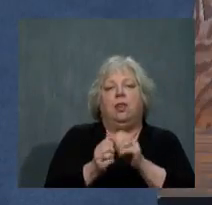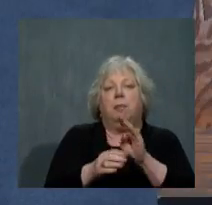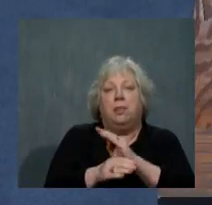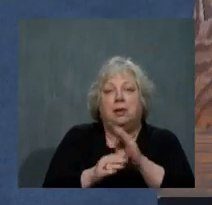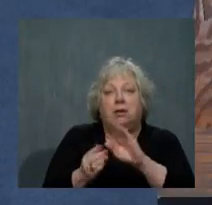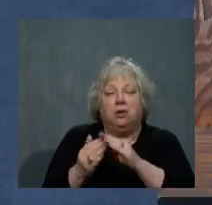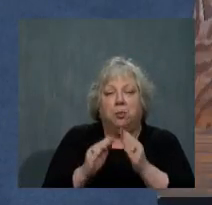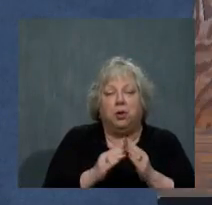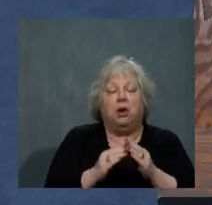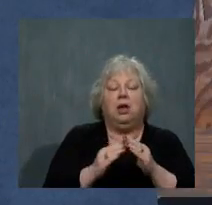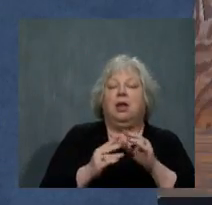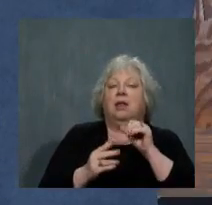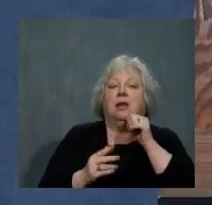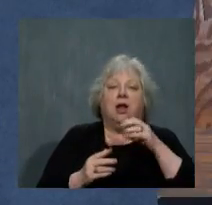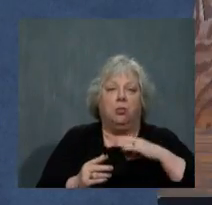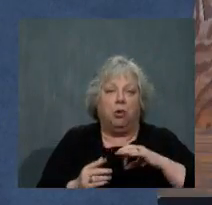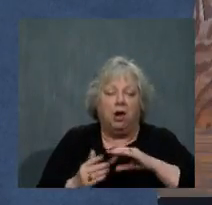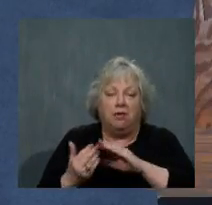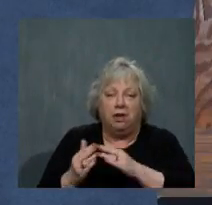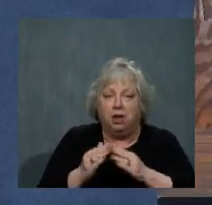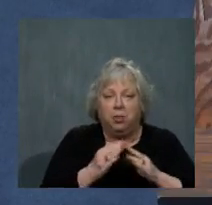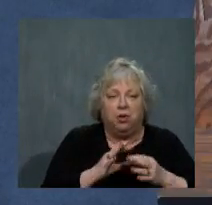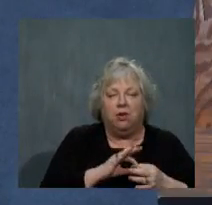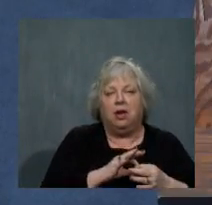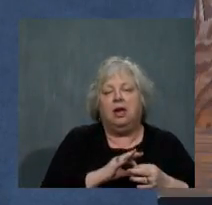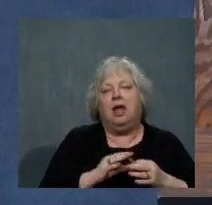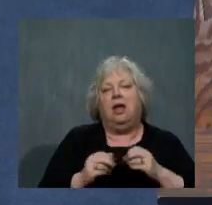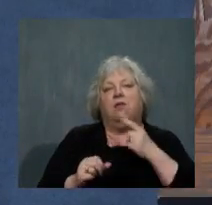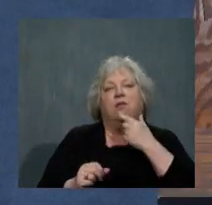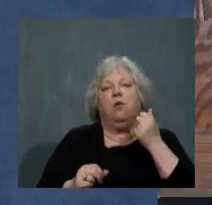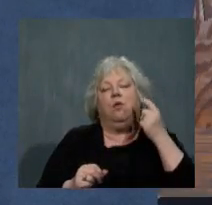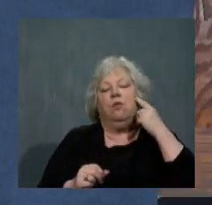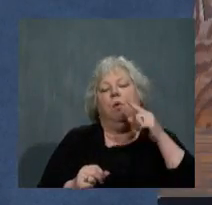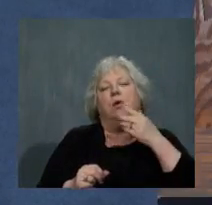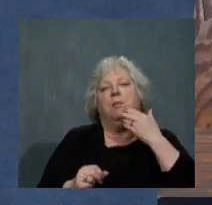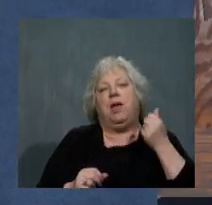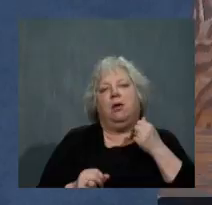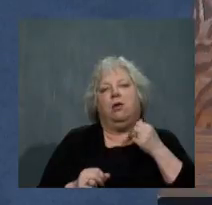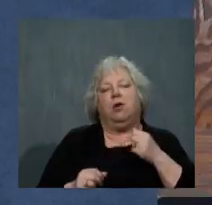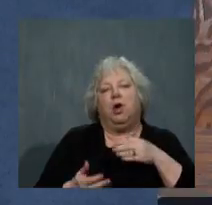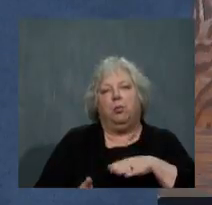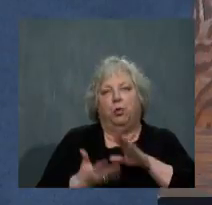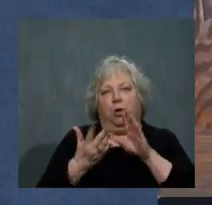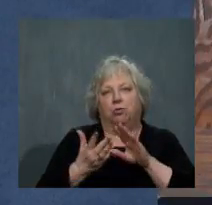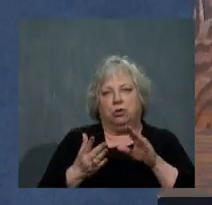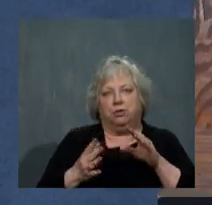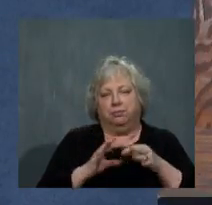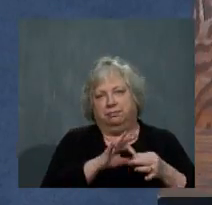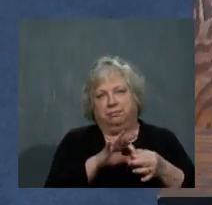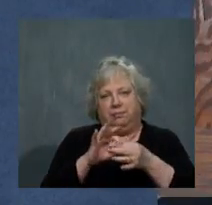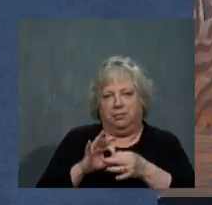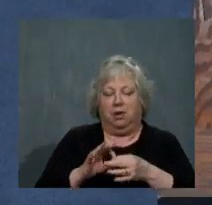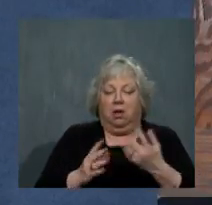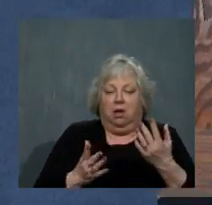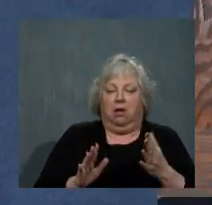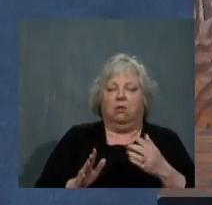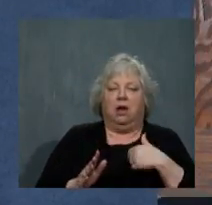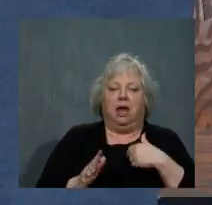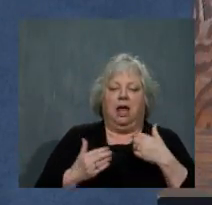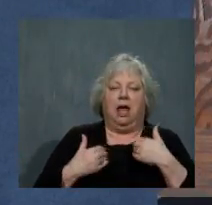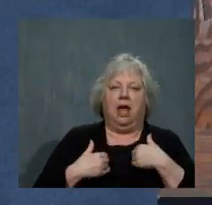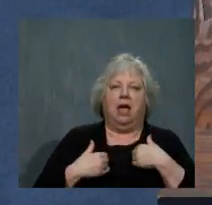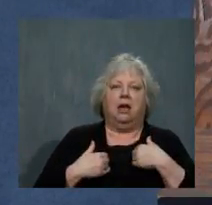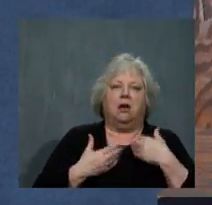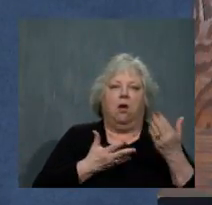community, and the city in a much more efficient and effective approach. We've already had offers and help from entities like